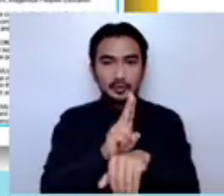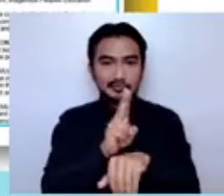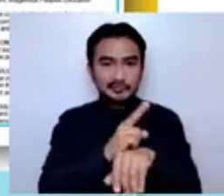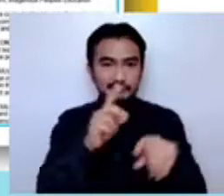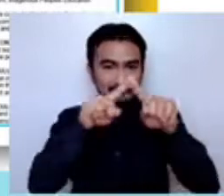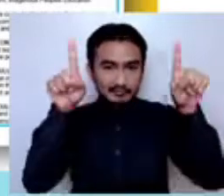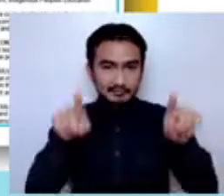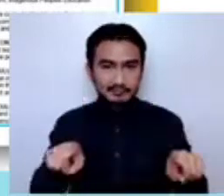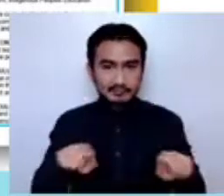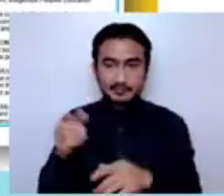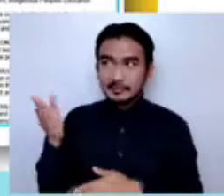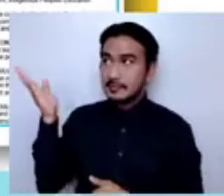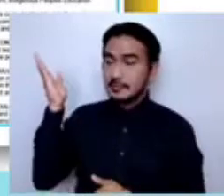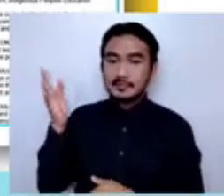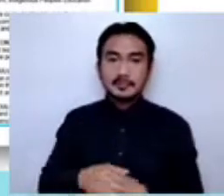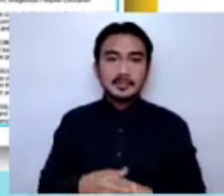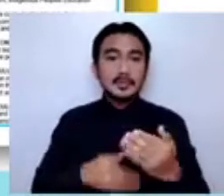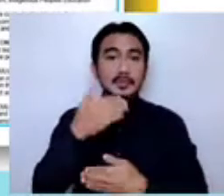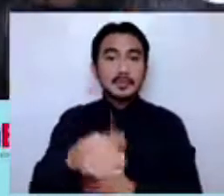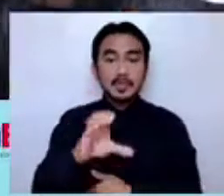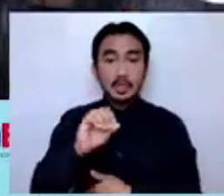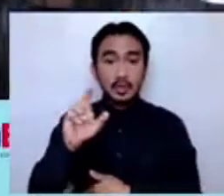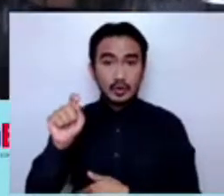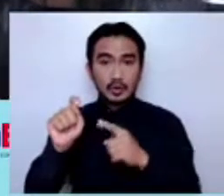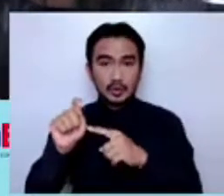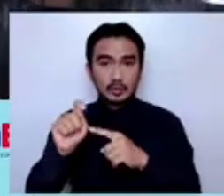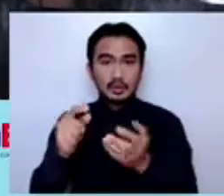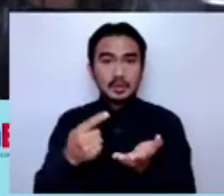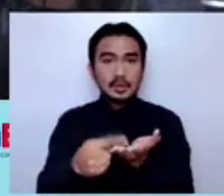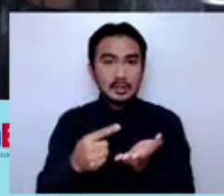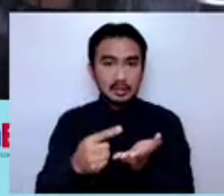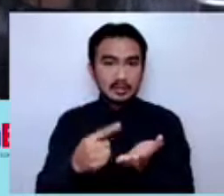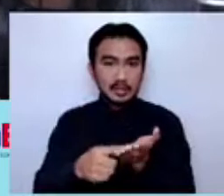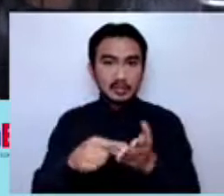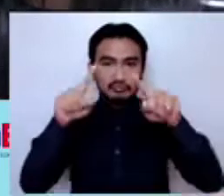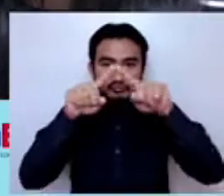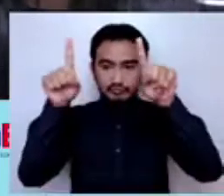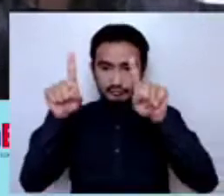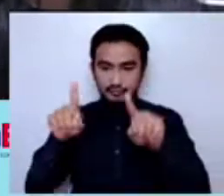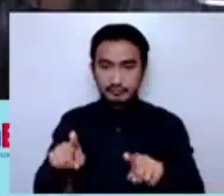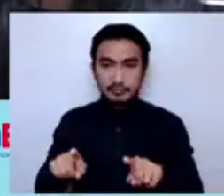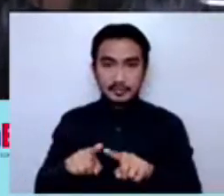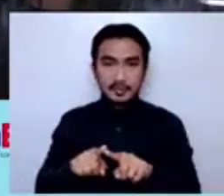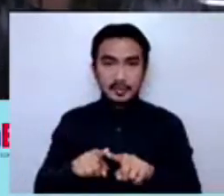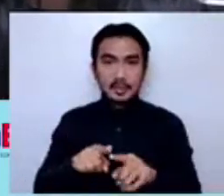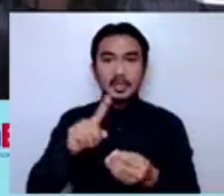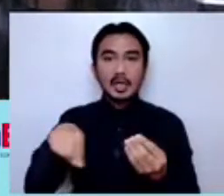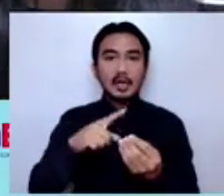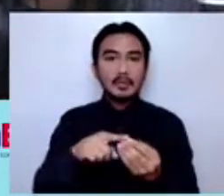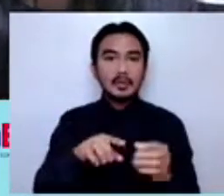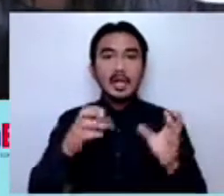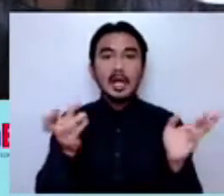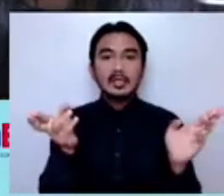Next is the COT rating sheet. So this form lists all the indicators, specifically the classroom observable indicators